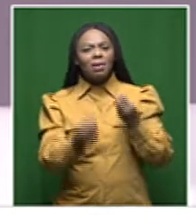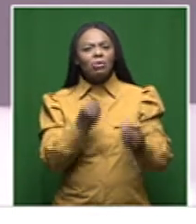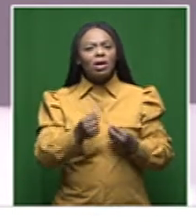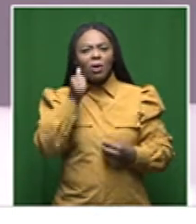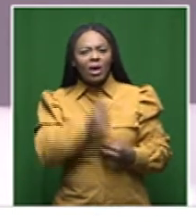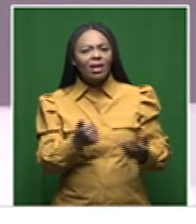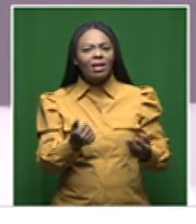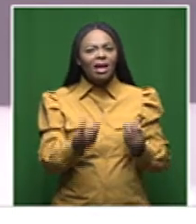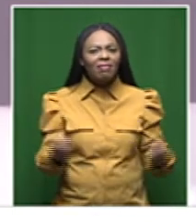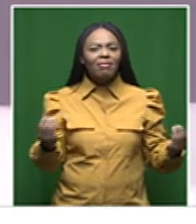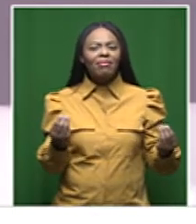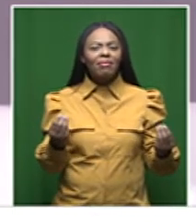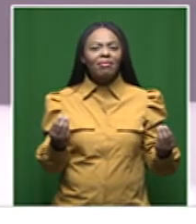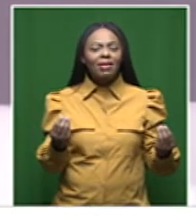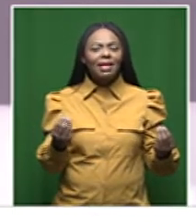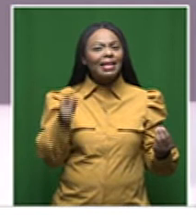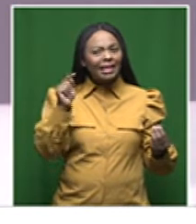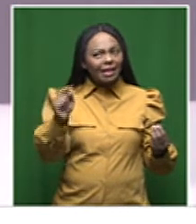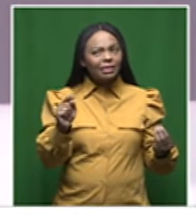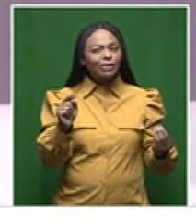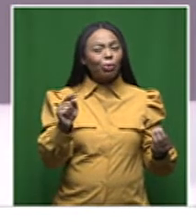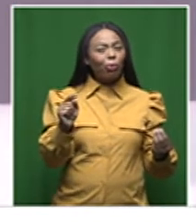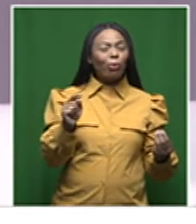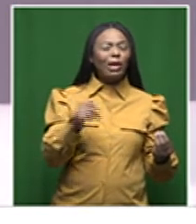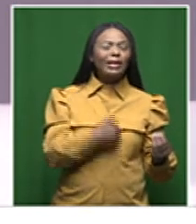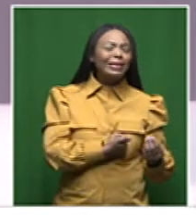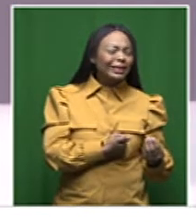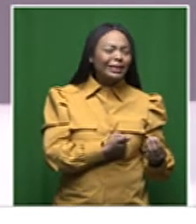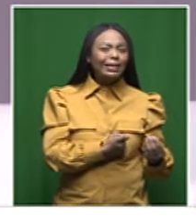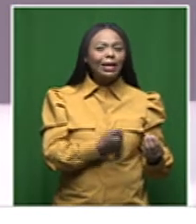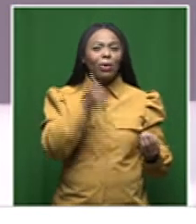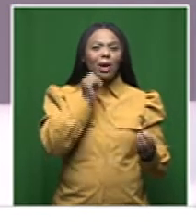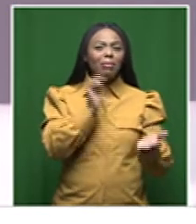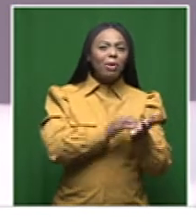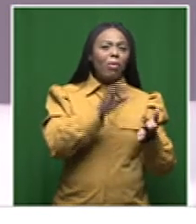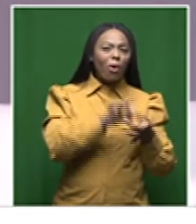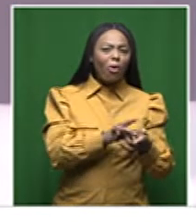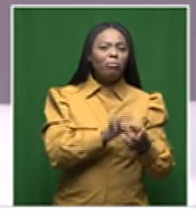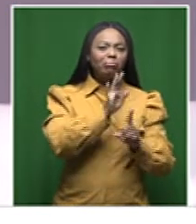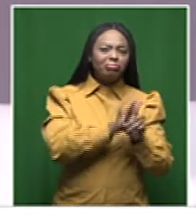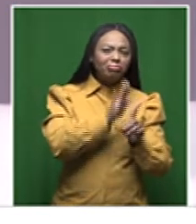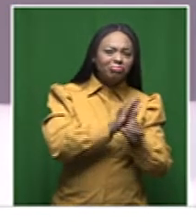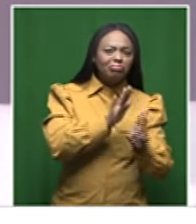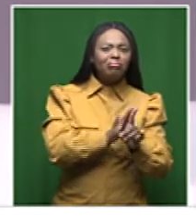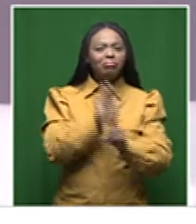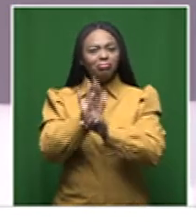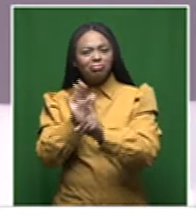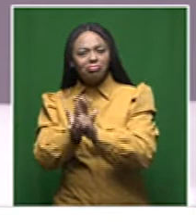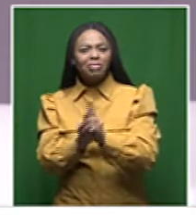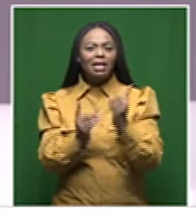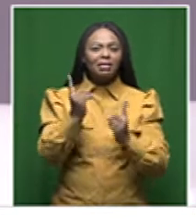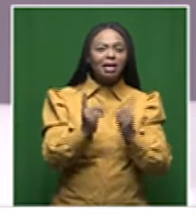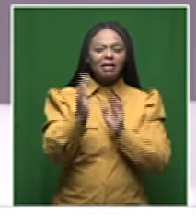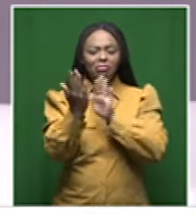so hurtful. That we would have to comfort each other when we get home. And we started avoiding